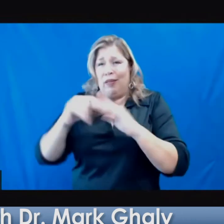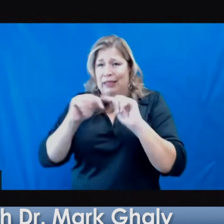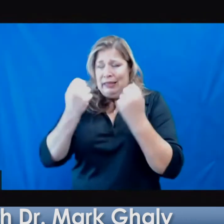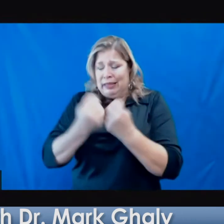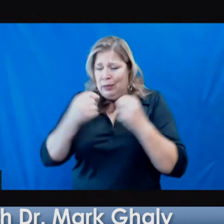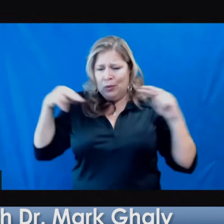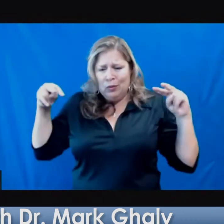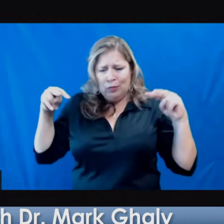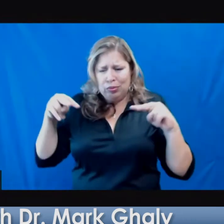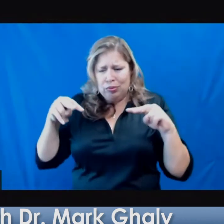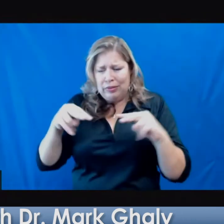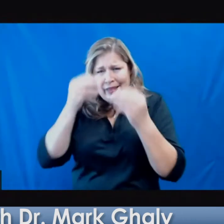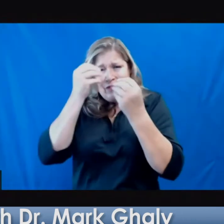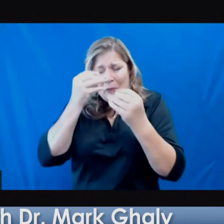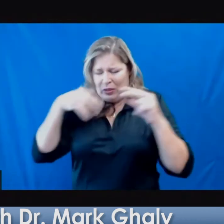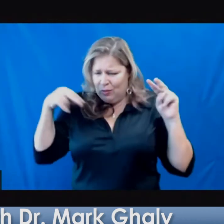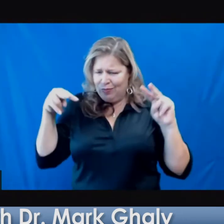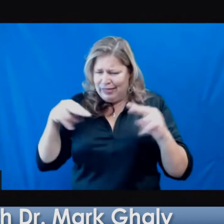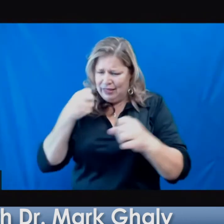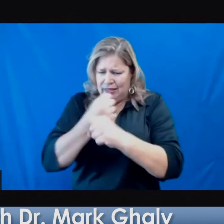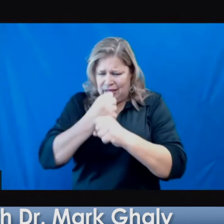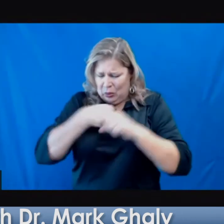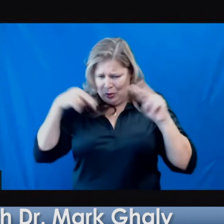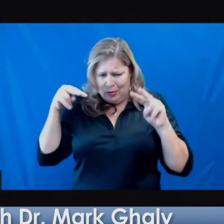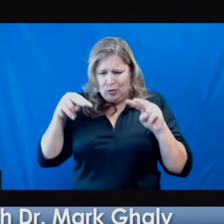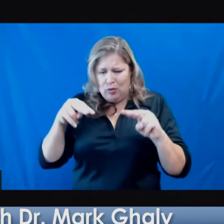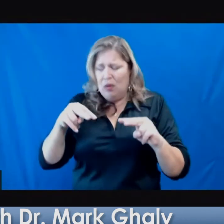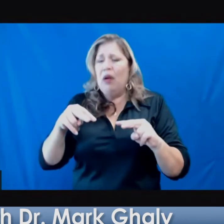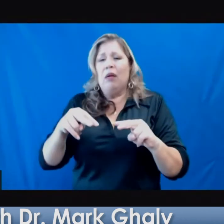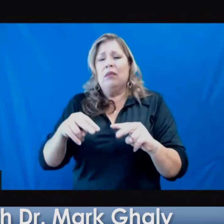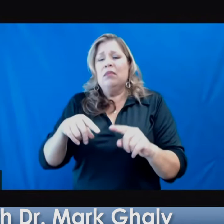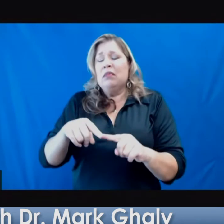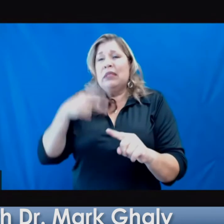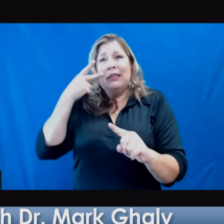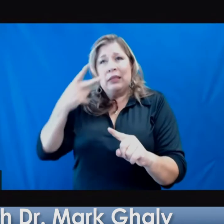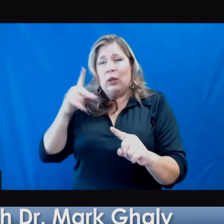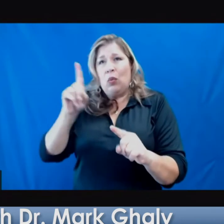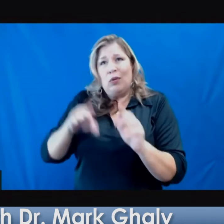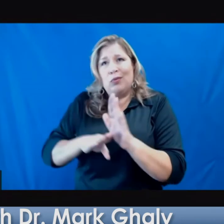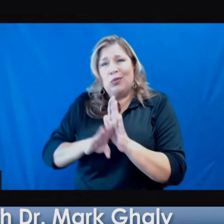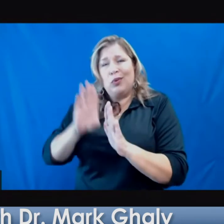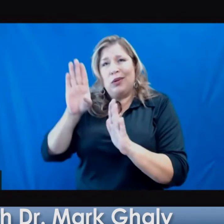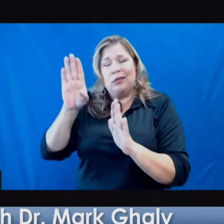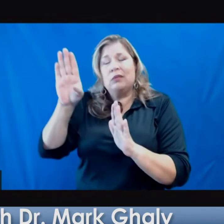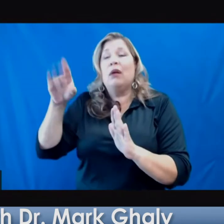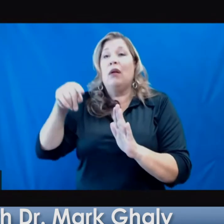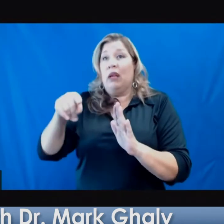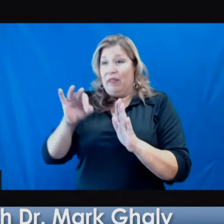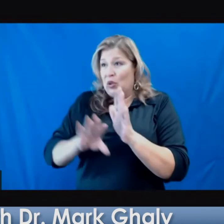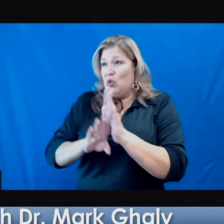that are more concerning, that we don't see the impact and effects of the actions today,